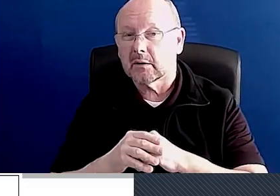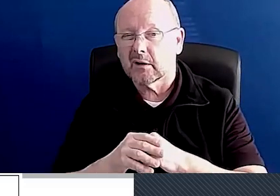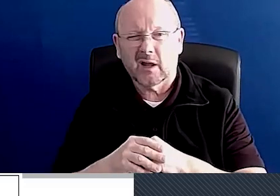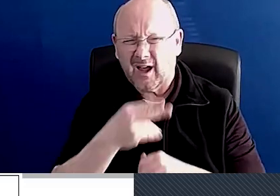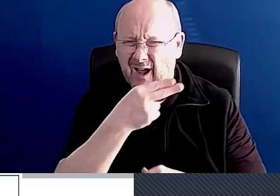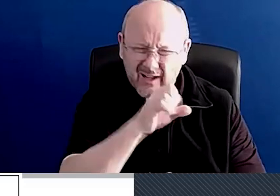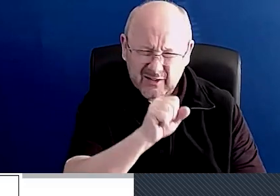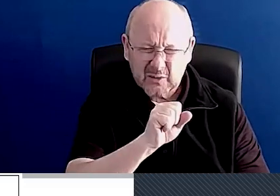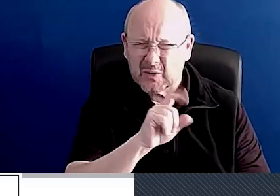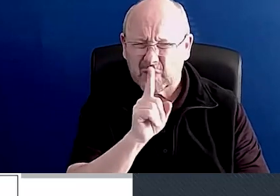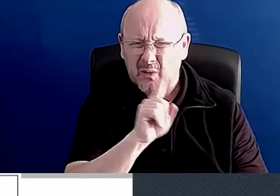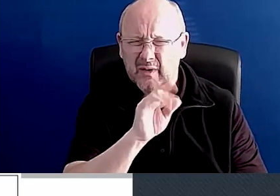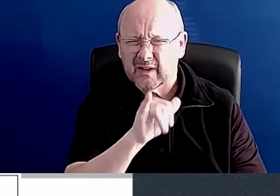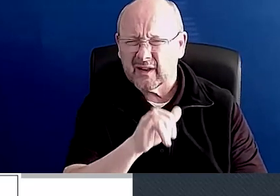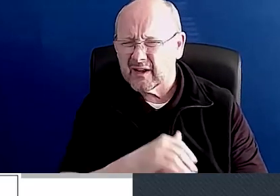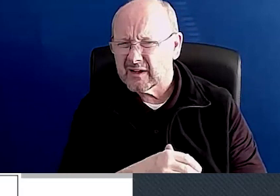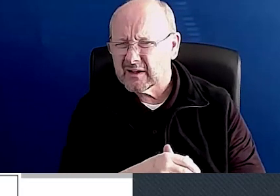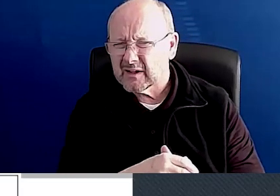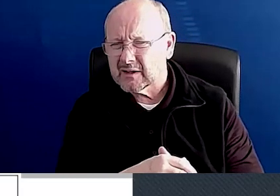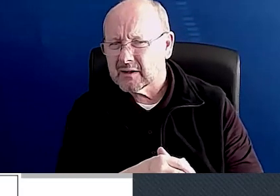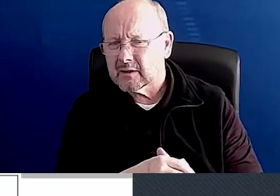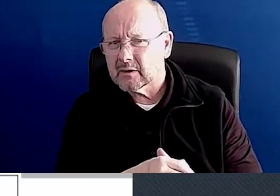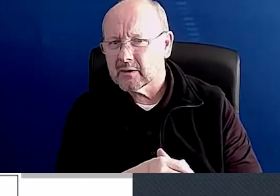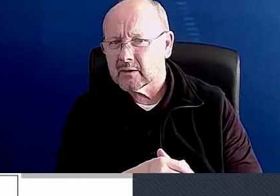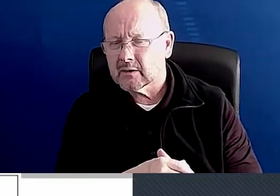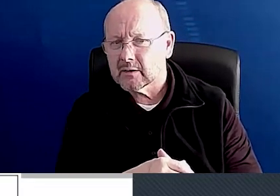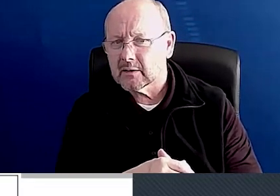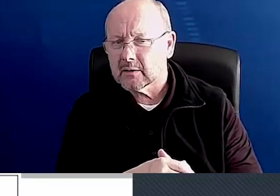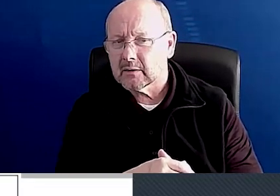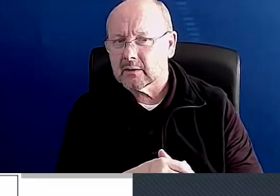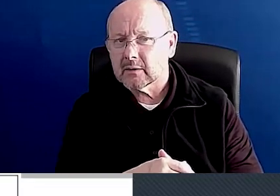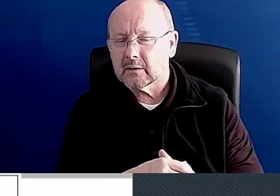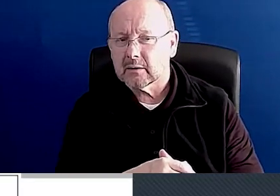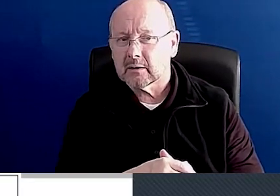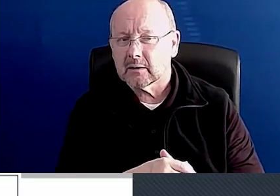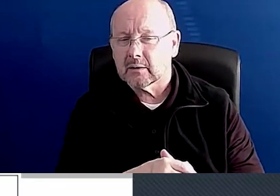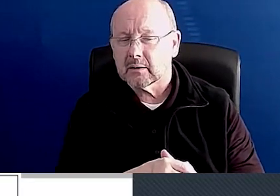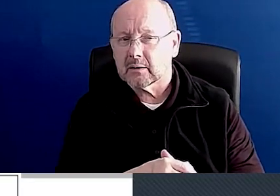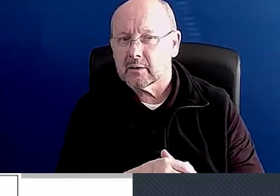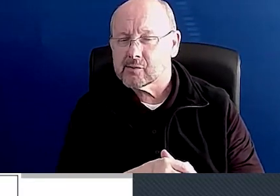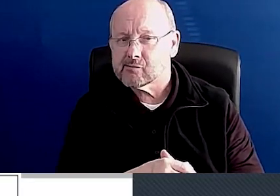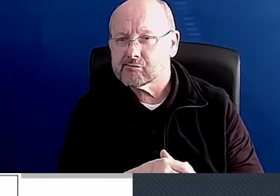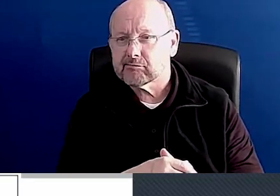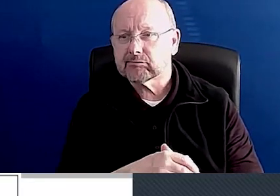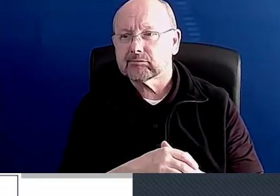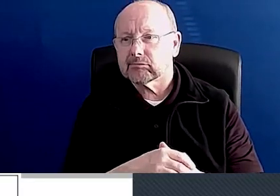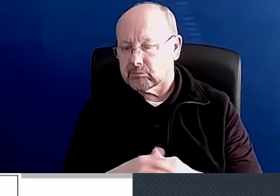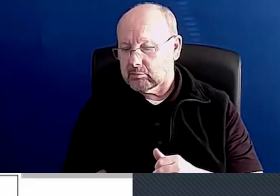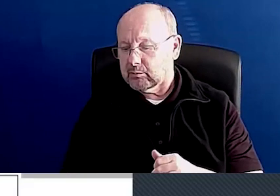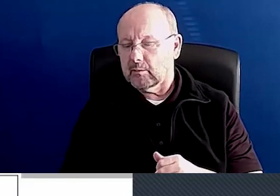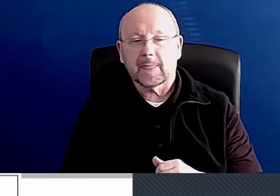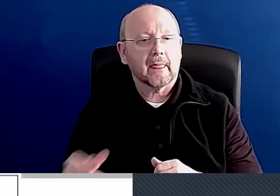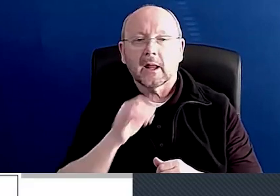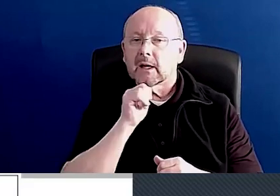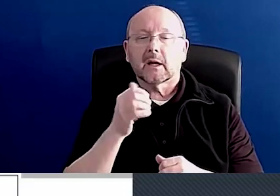or adult school, things like that of that nature. It sounds very much like this, so I'm not sure if it's. So we don't have